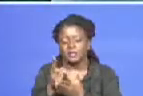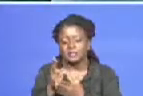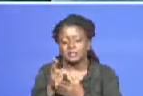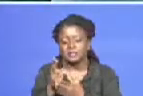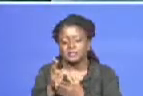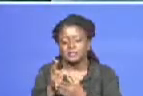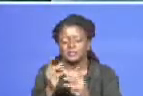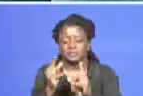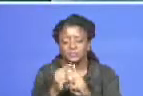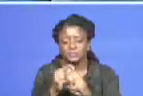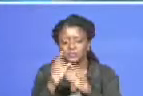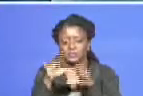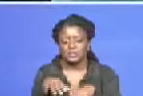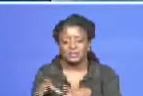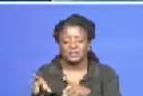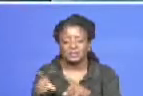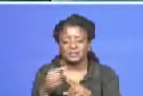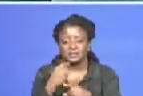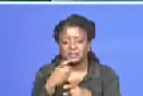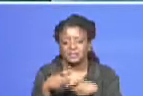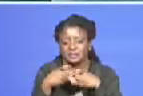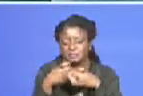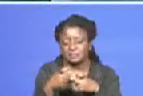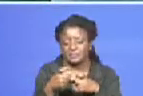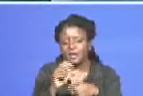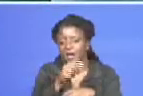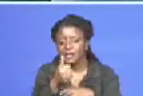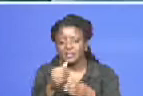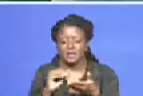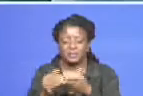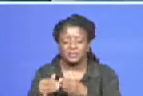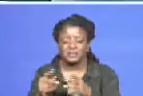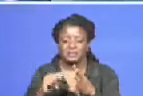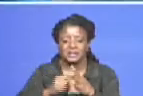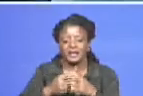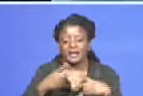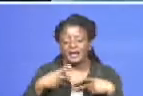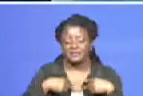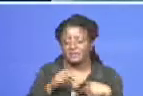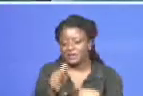a community together, other communities started having their own